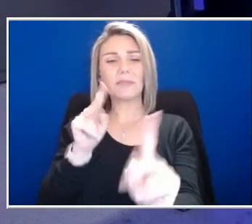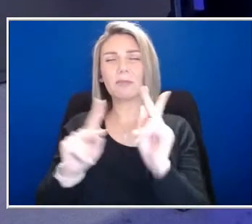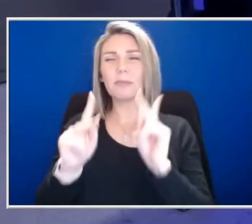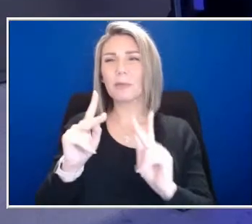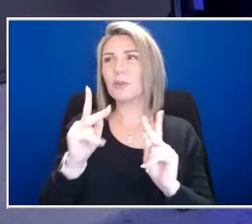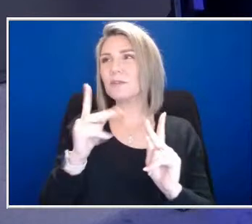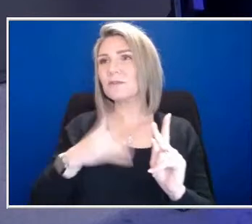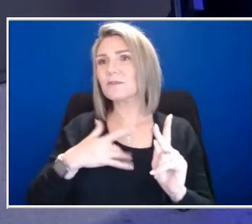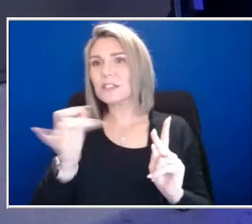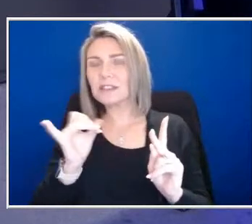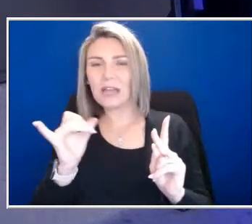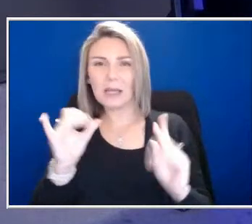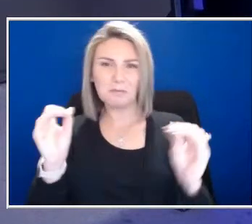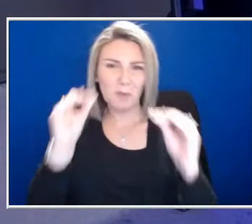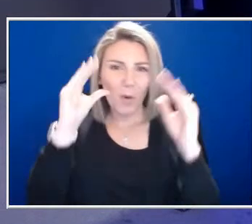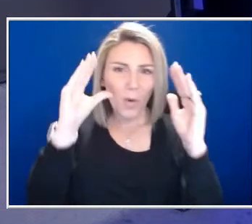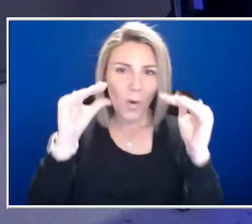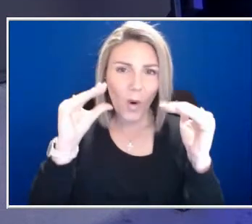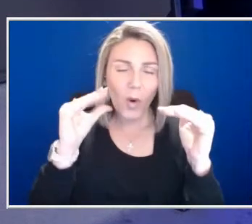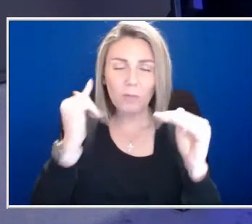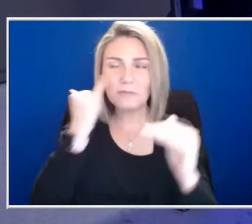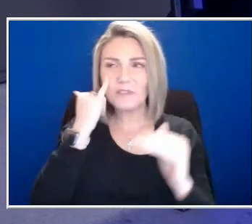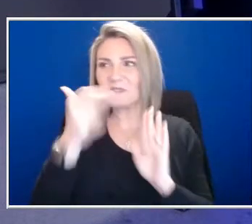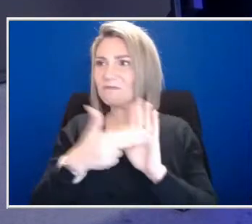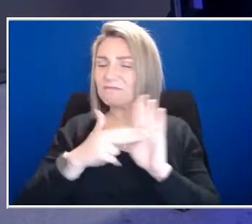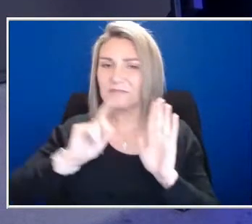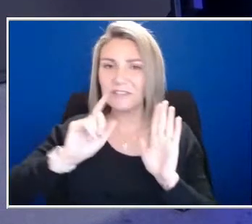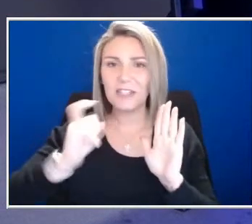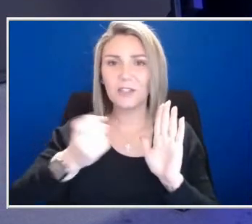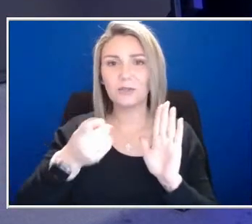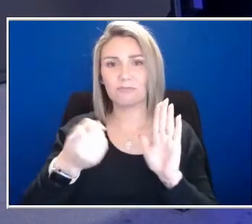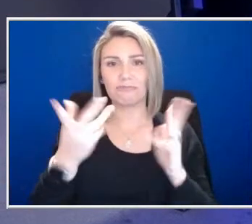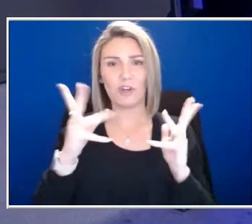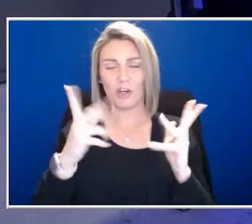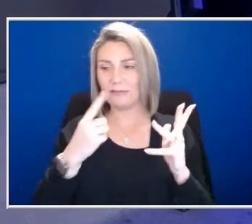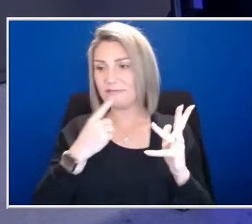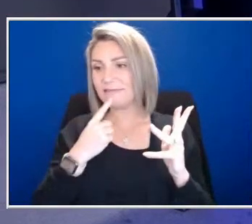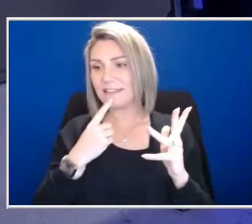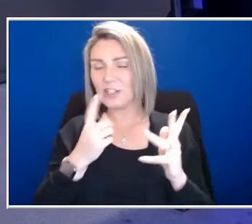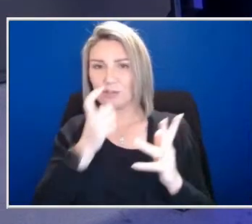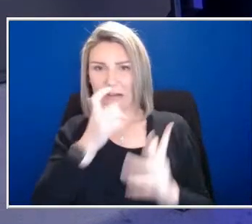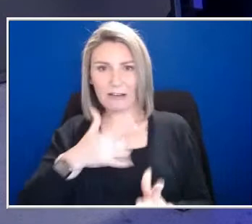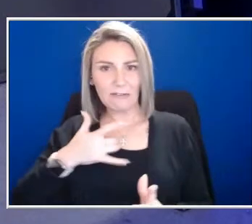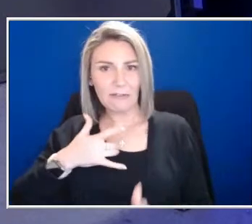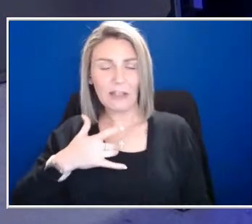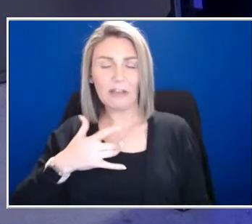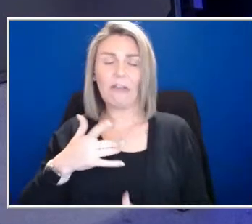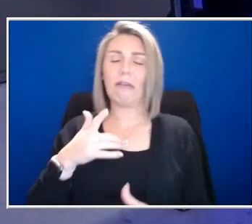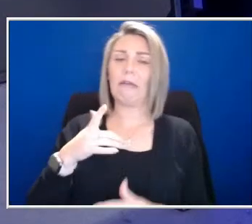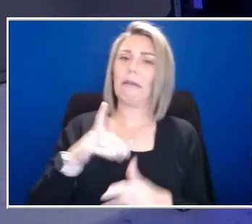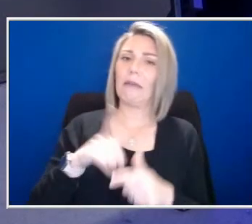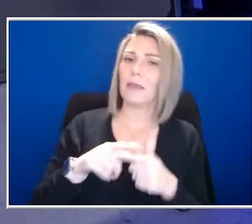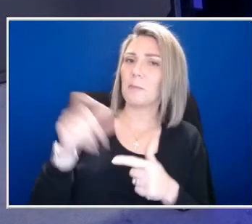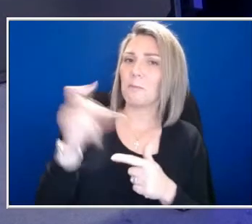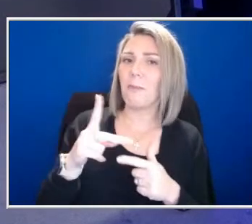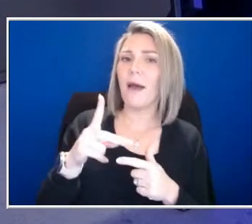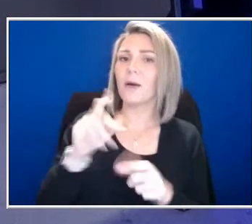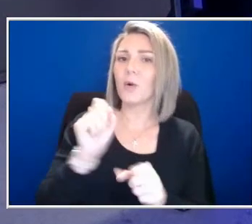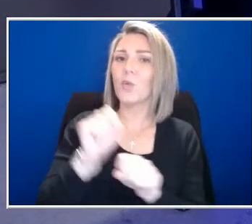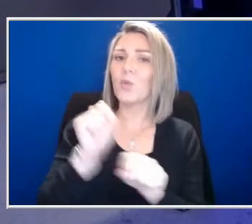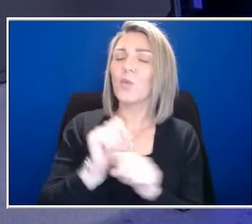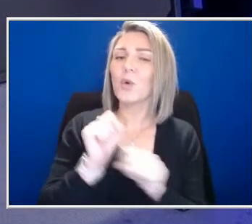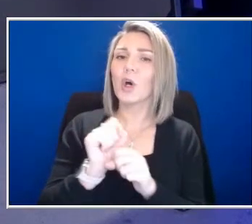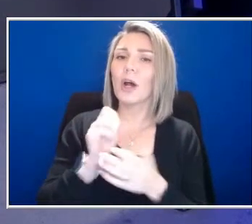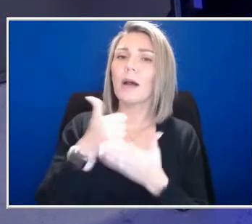is hopeless if they were diagnosed with this. You've already said that you didn't feel that, and coming back here really helped with that. But what does